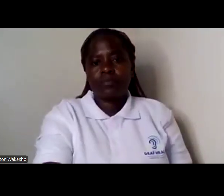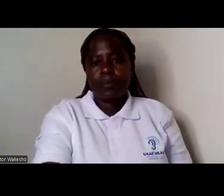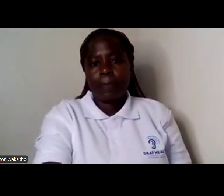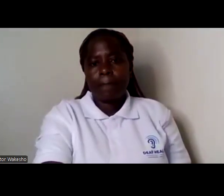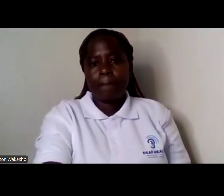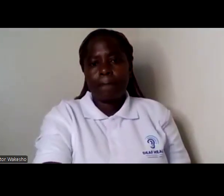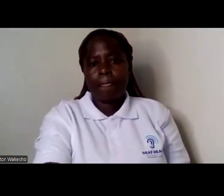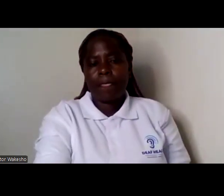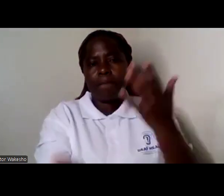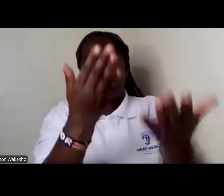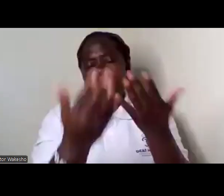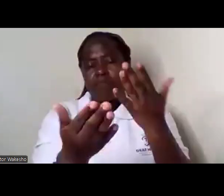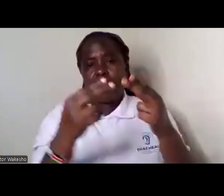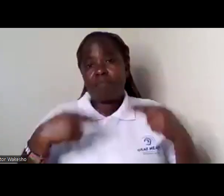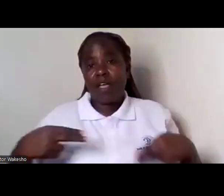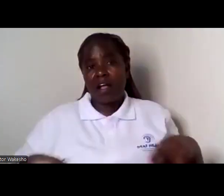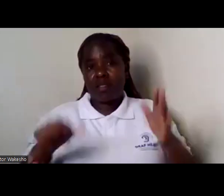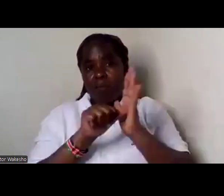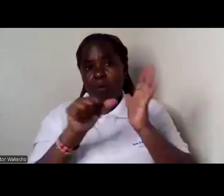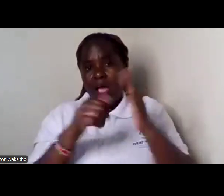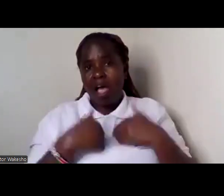or medical health problems.